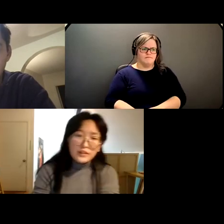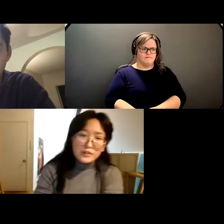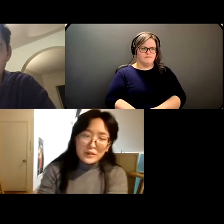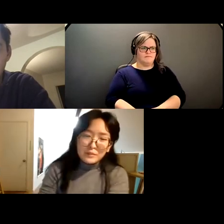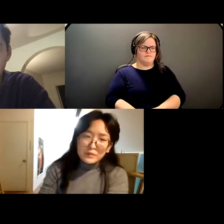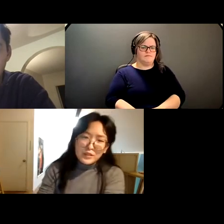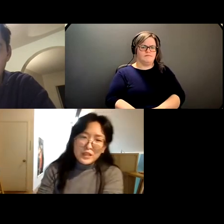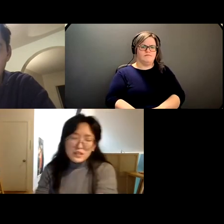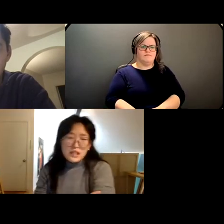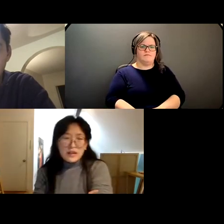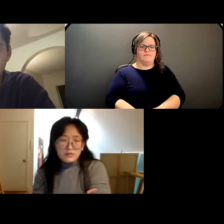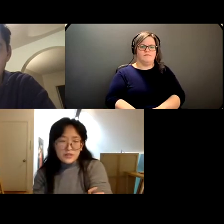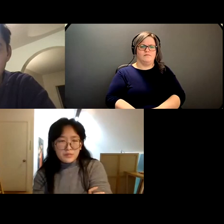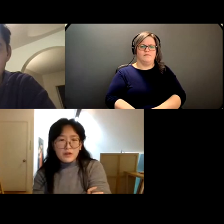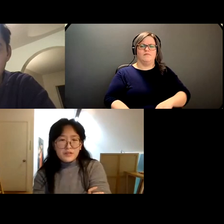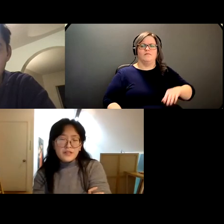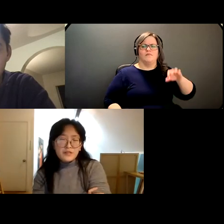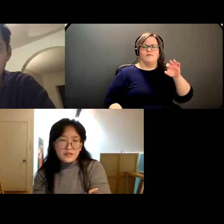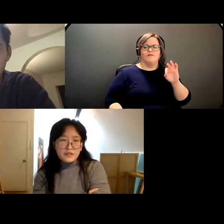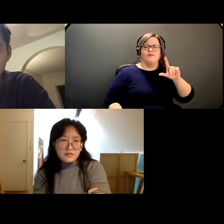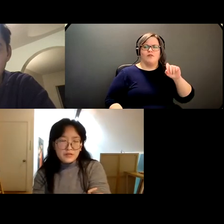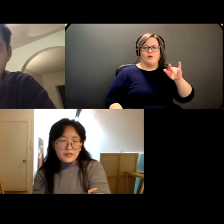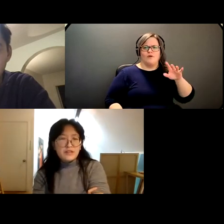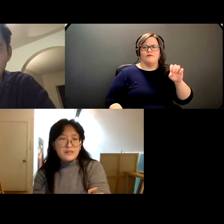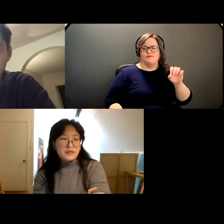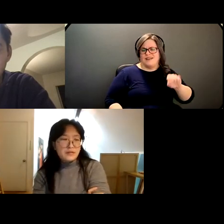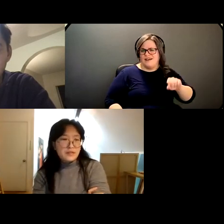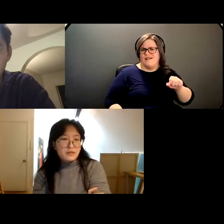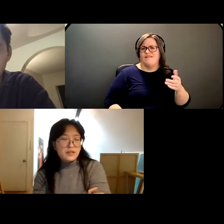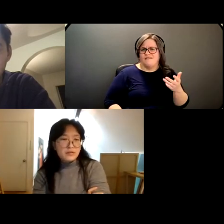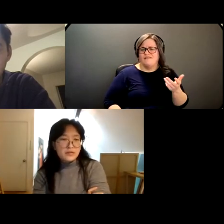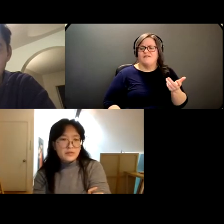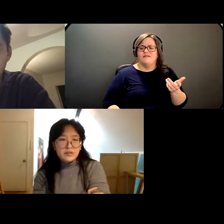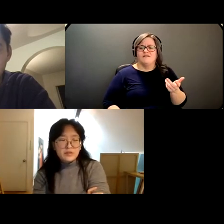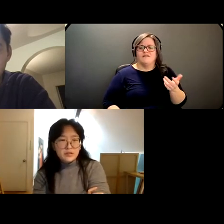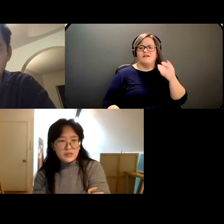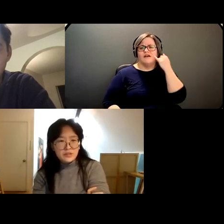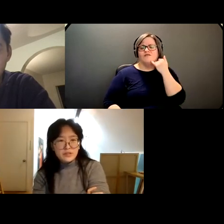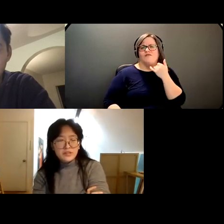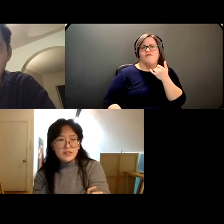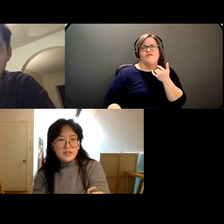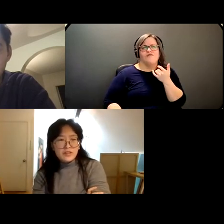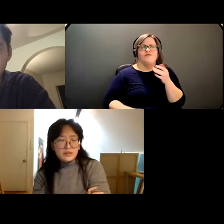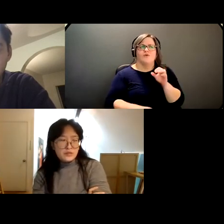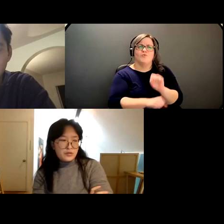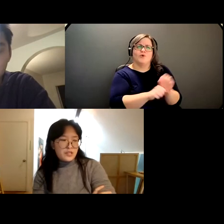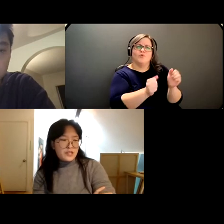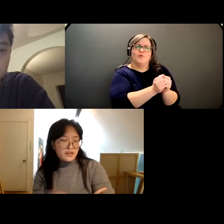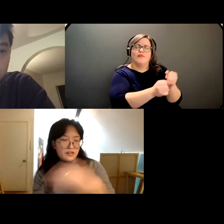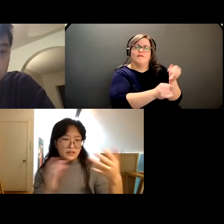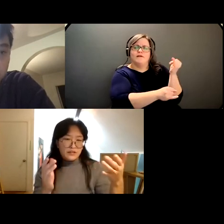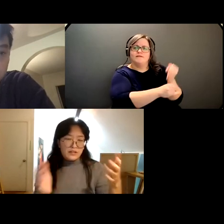Yeah, there's kind of this lack of reciprocity when we're talking about like working with some institutions, because